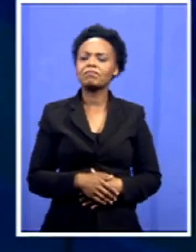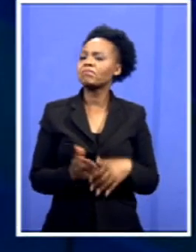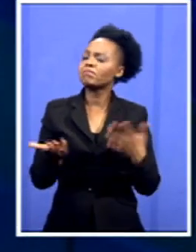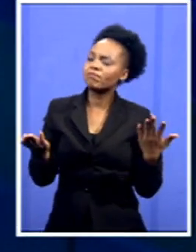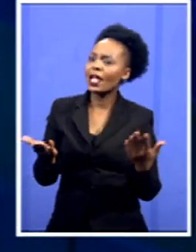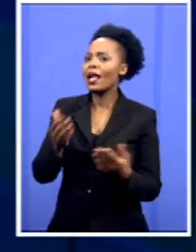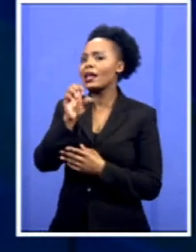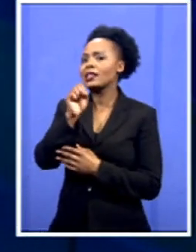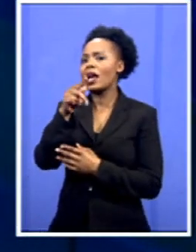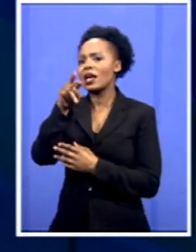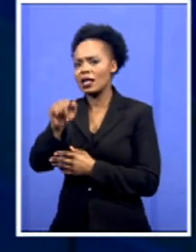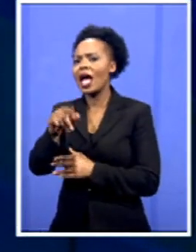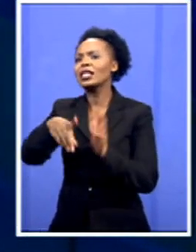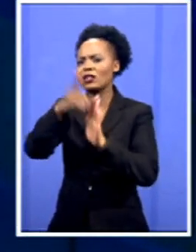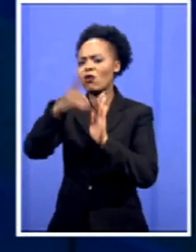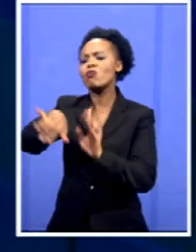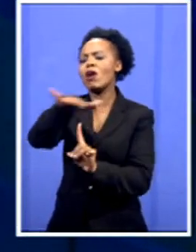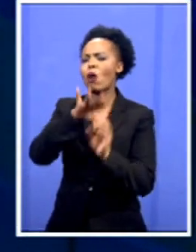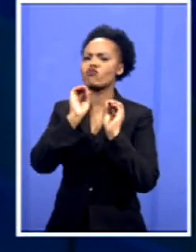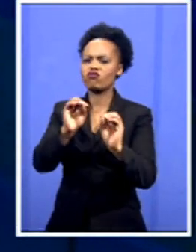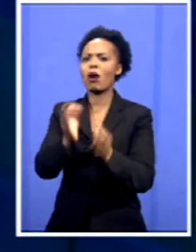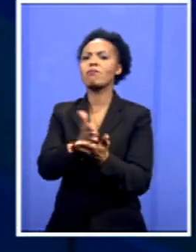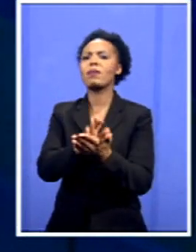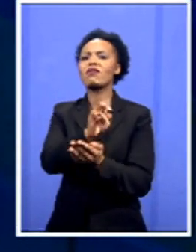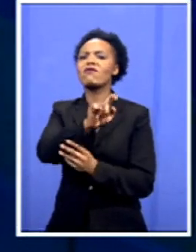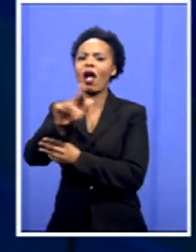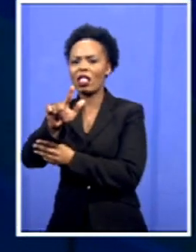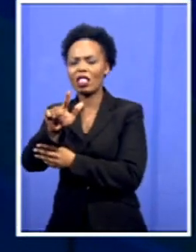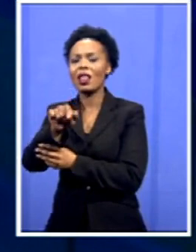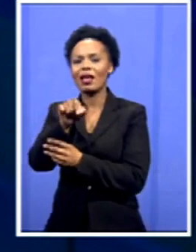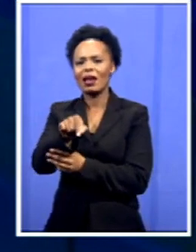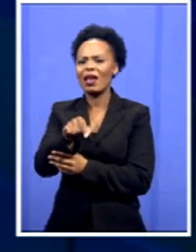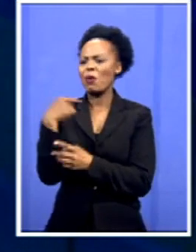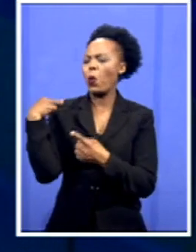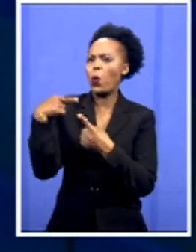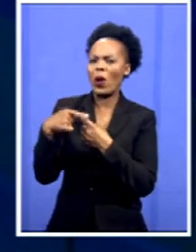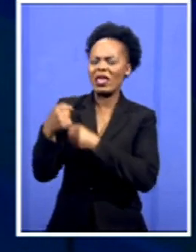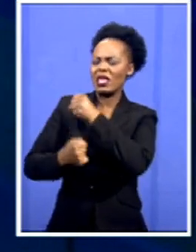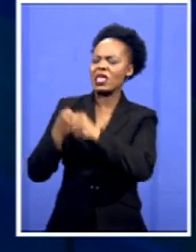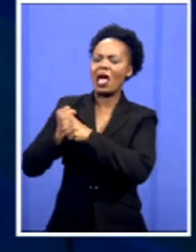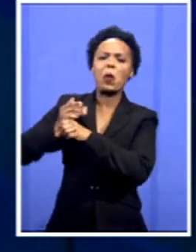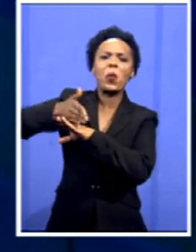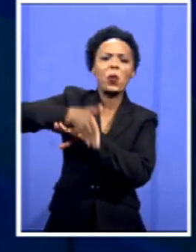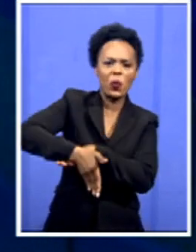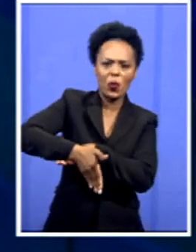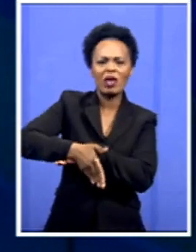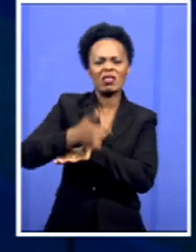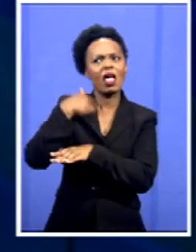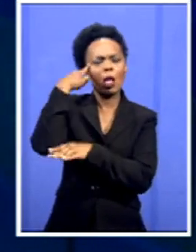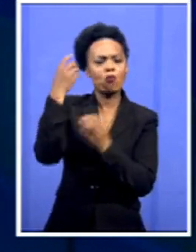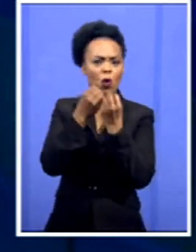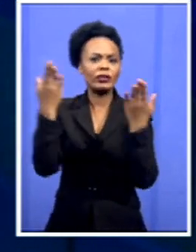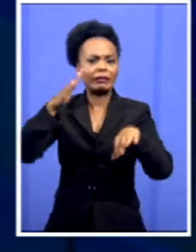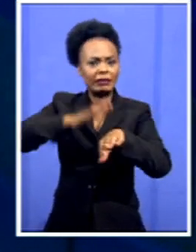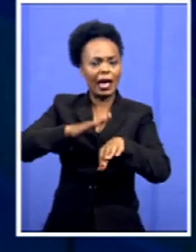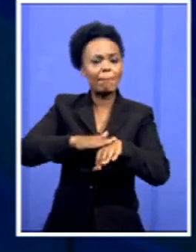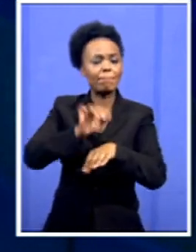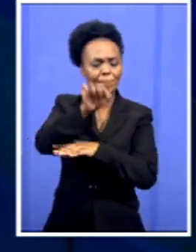Sakina, there are developed areas in Midva, existing areas that have been there for many years. And I think most of the time this is